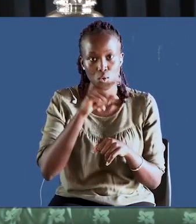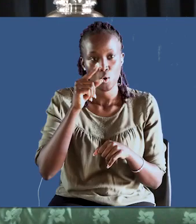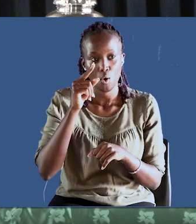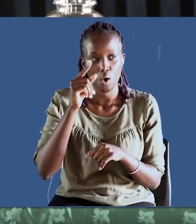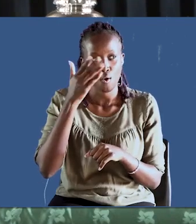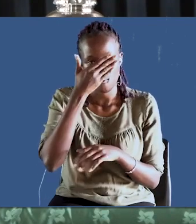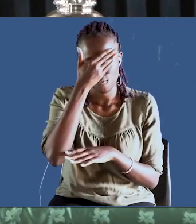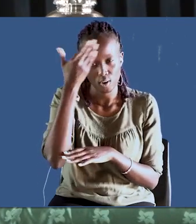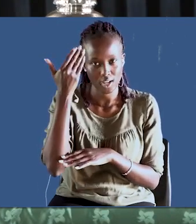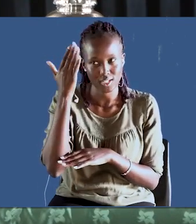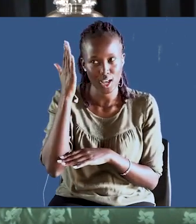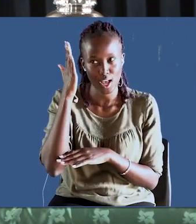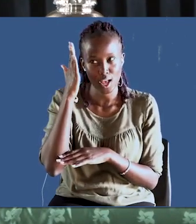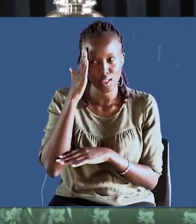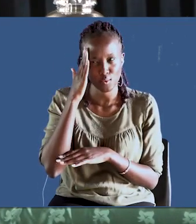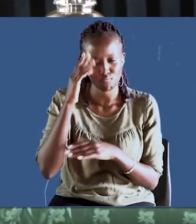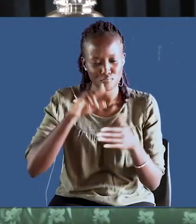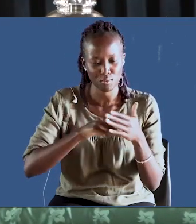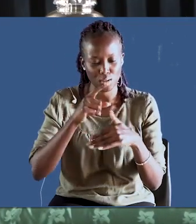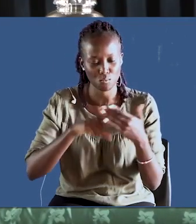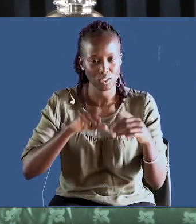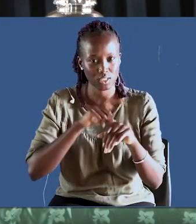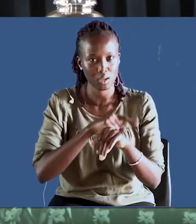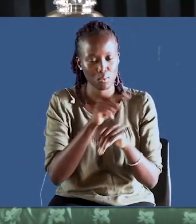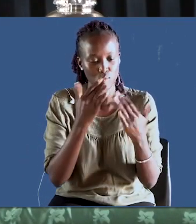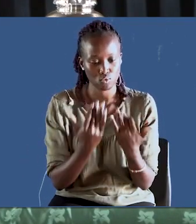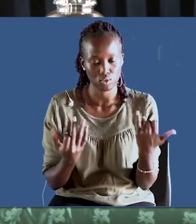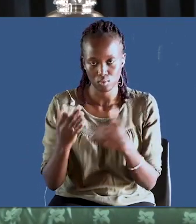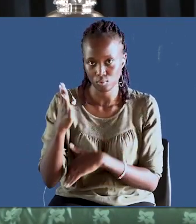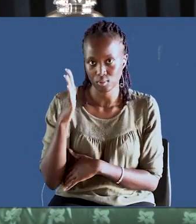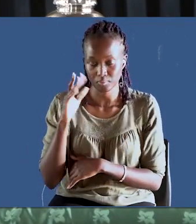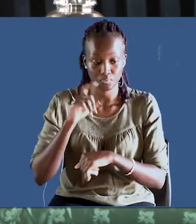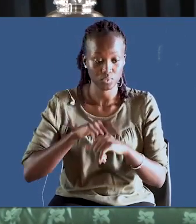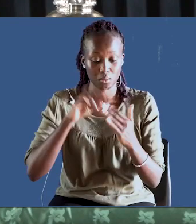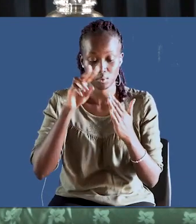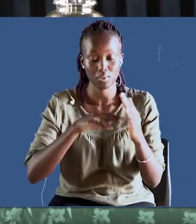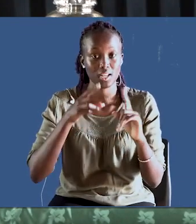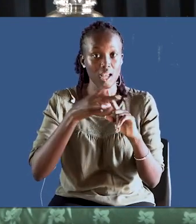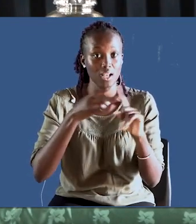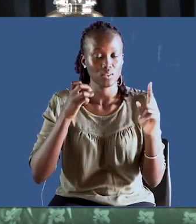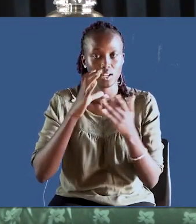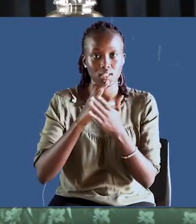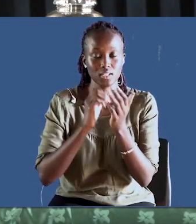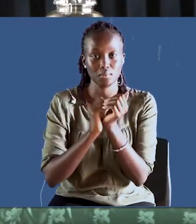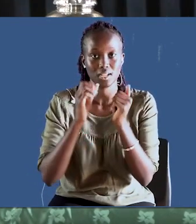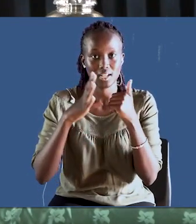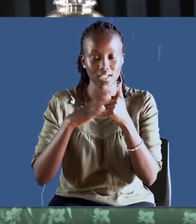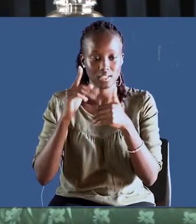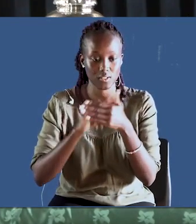means to be the children of God. In Exodus chapter 19, verse 6, God had referred to